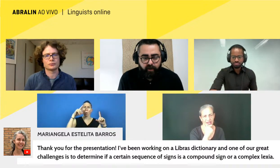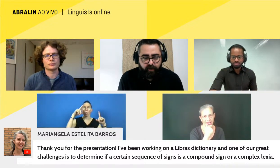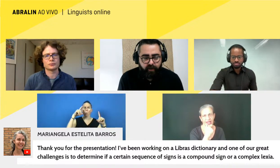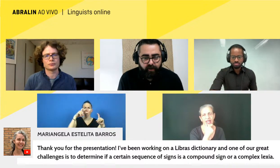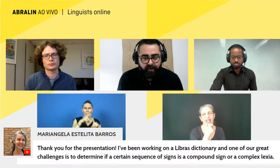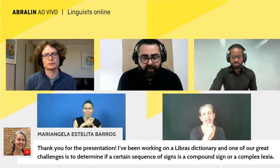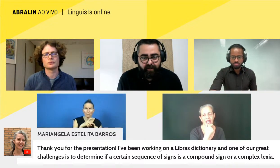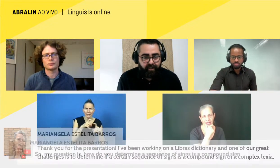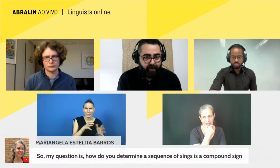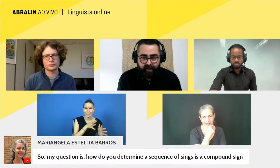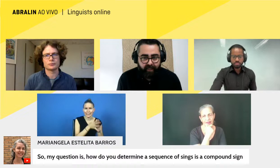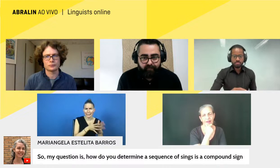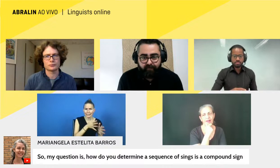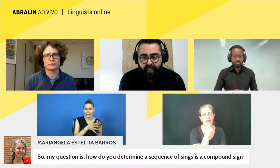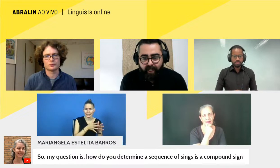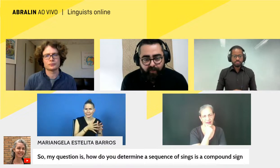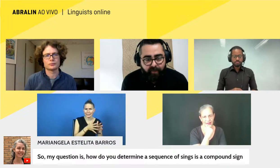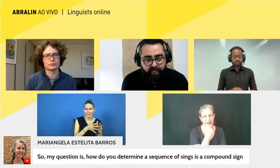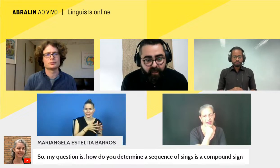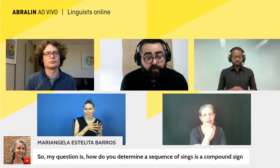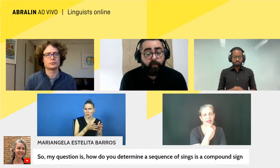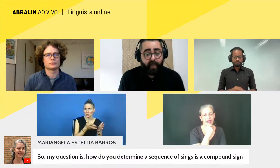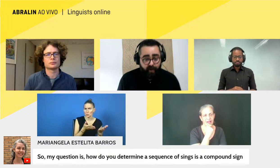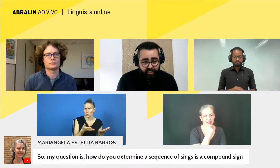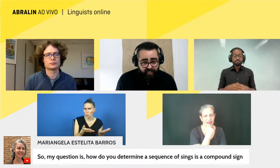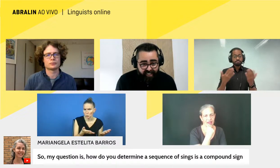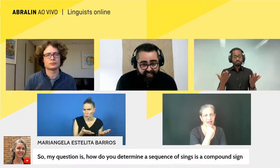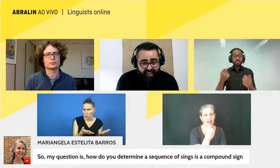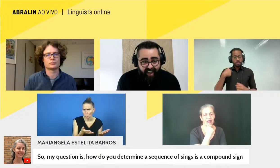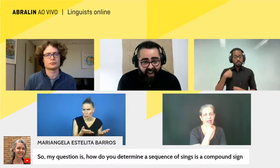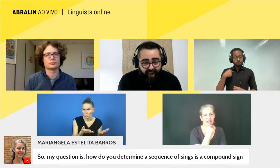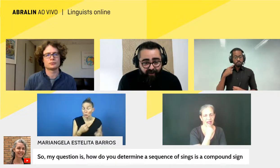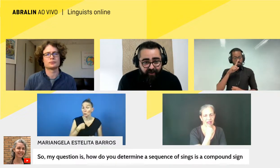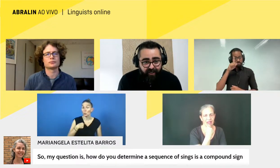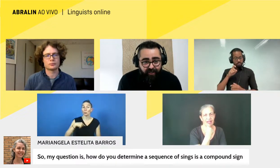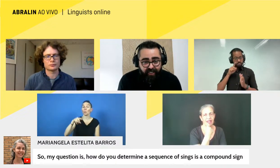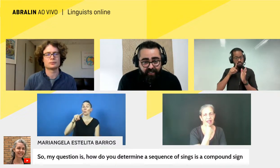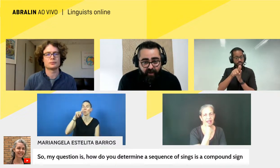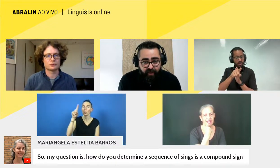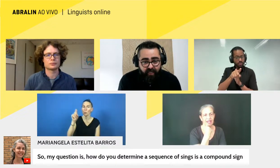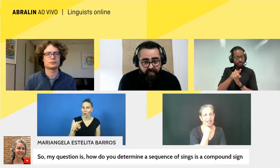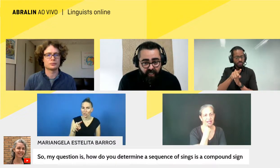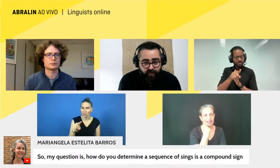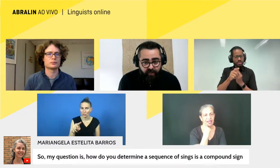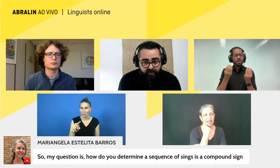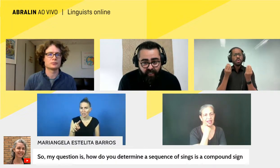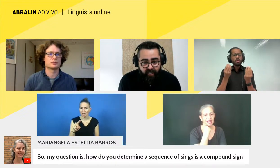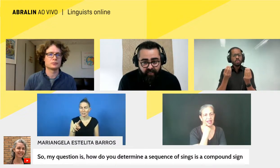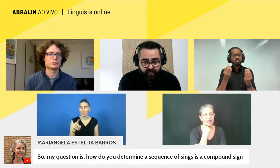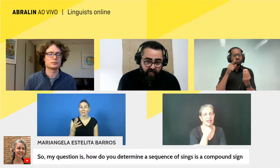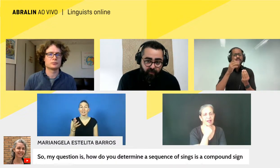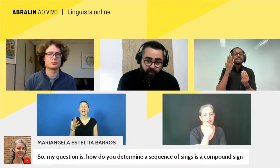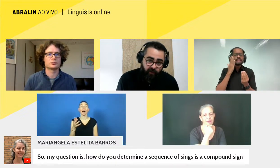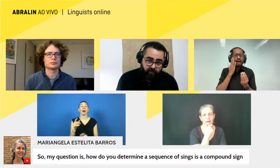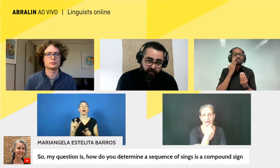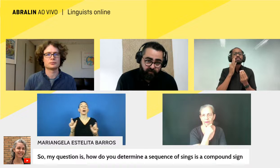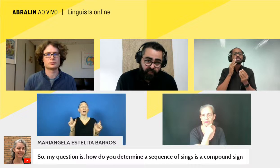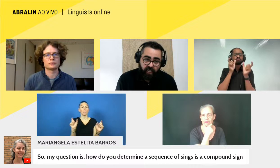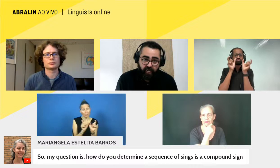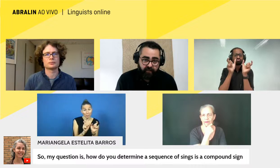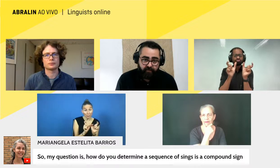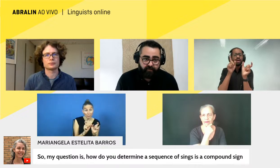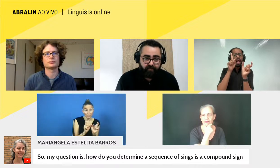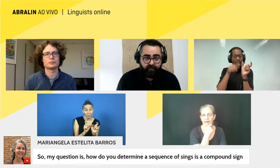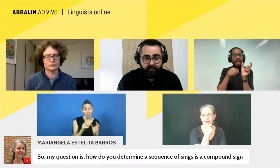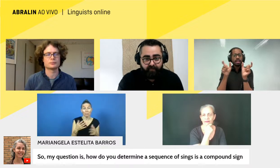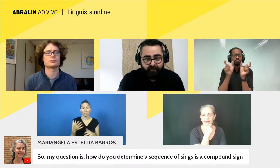more, like a complement. So my question is, how do you determine a sequence of signs is a compound